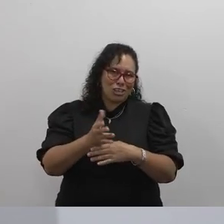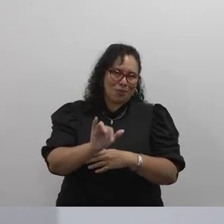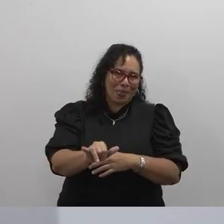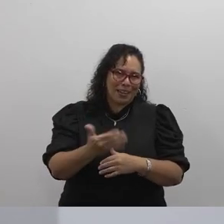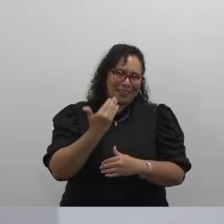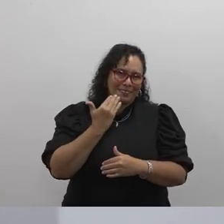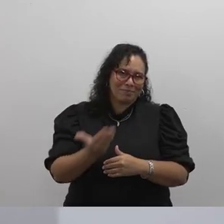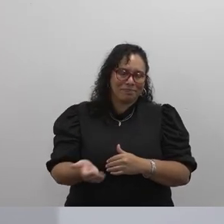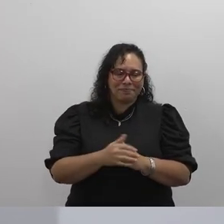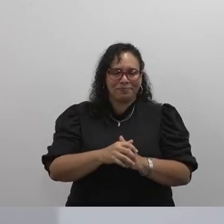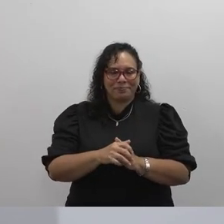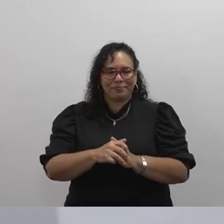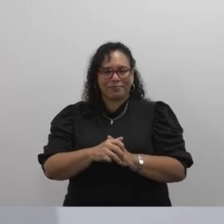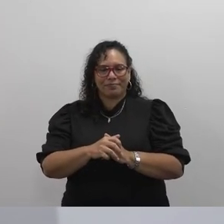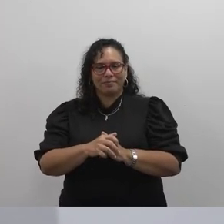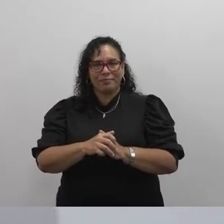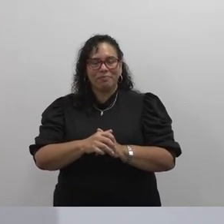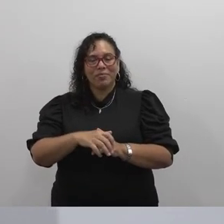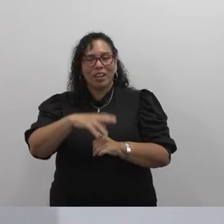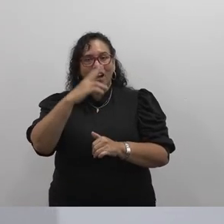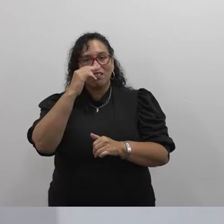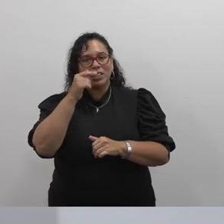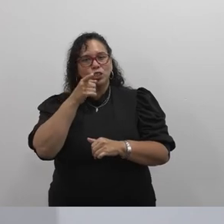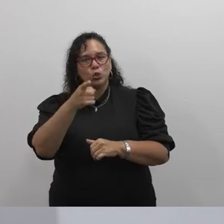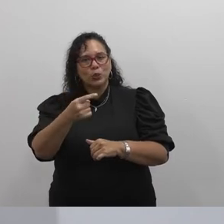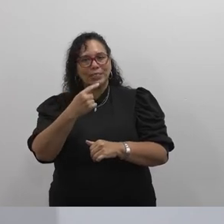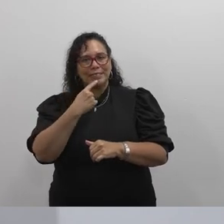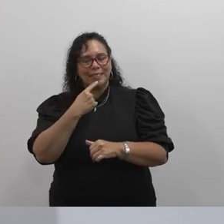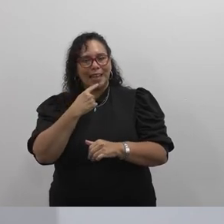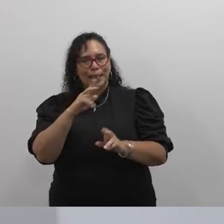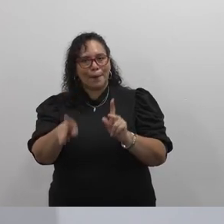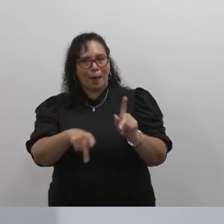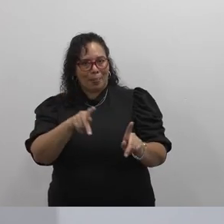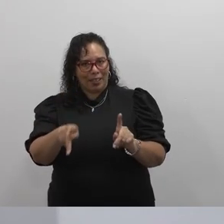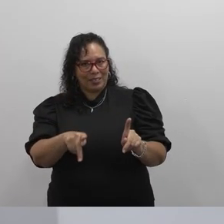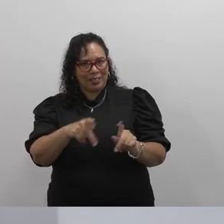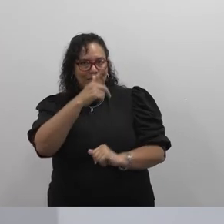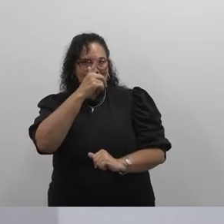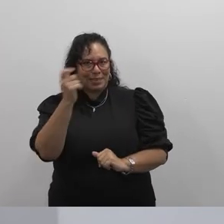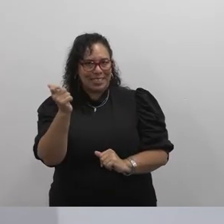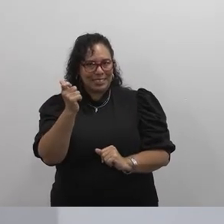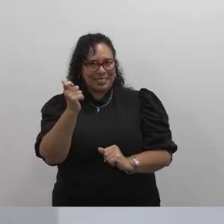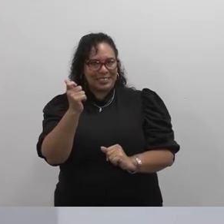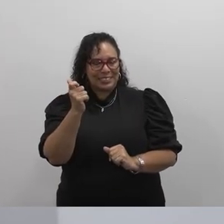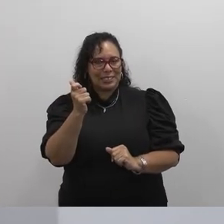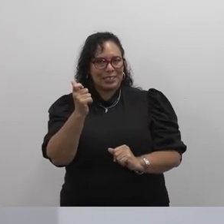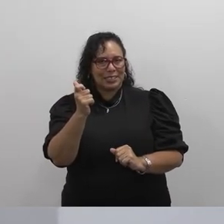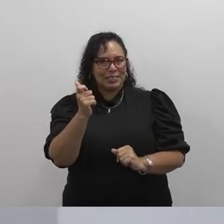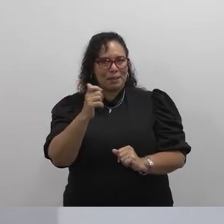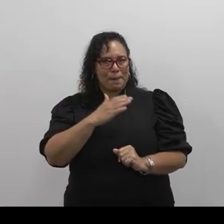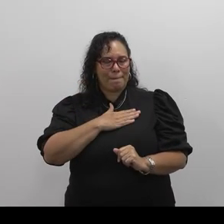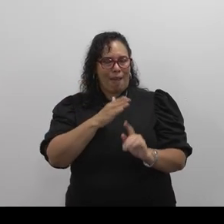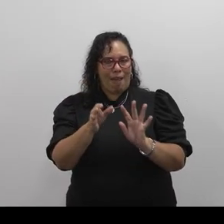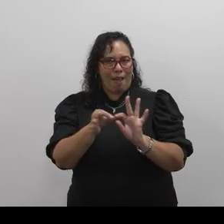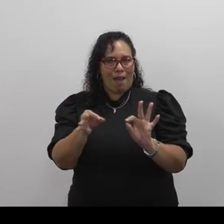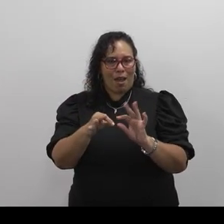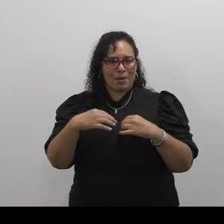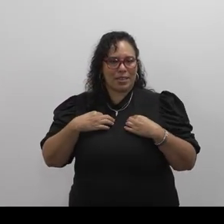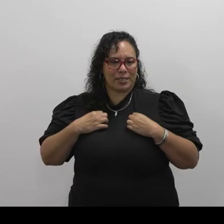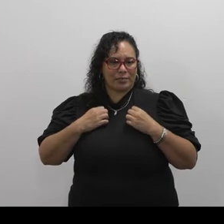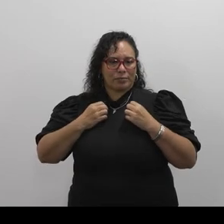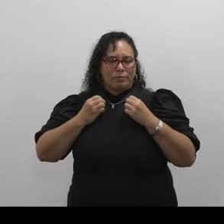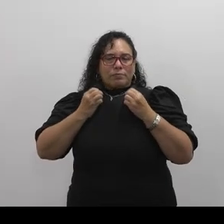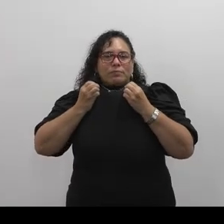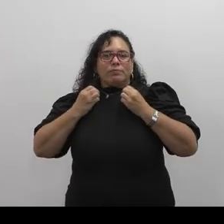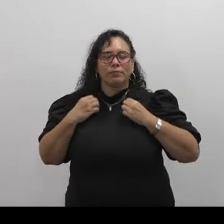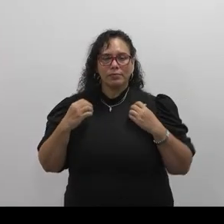Megan. That's funny you said the public, because my comment is in regards